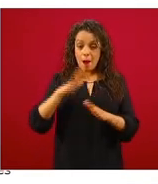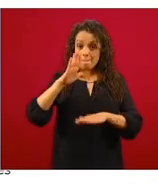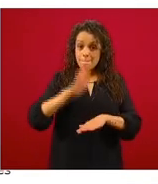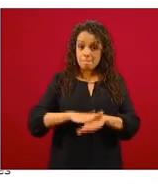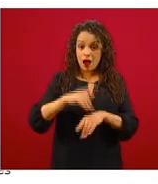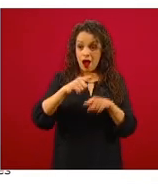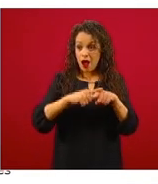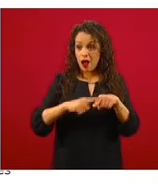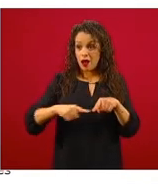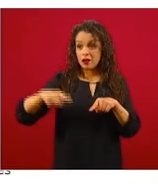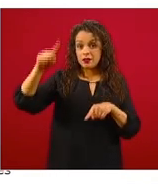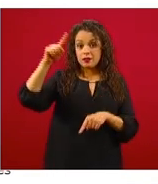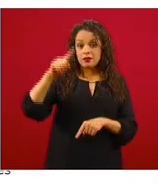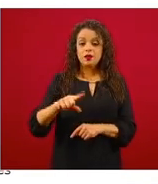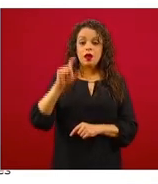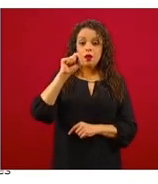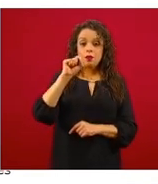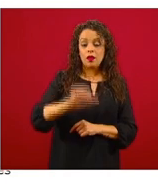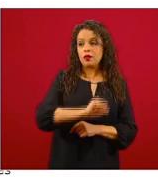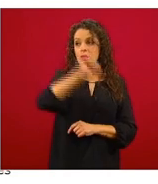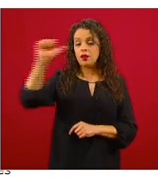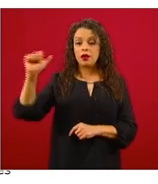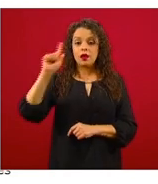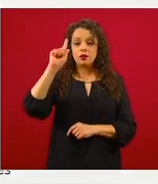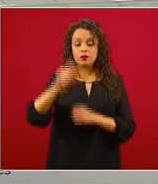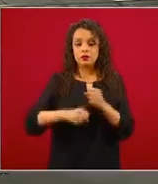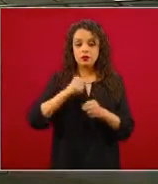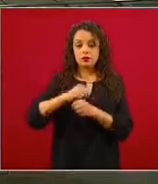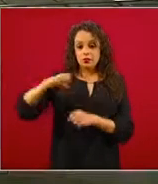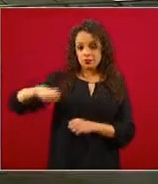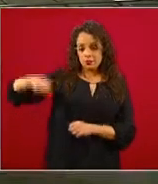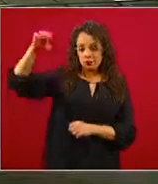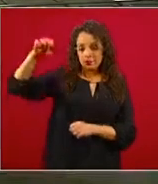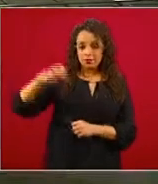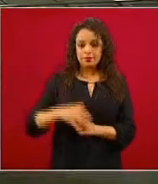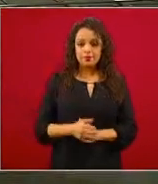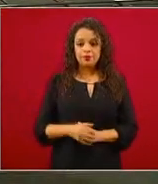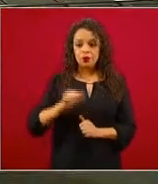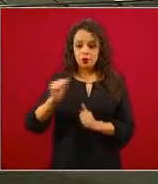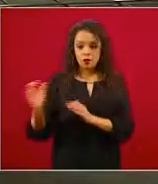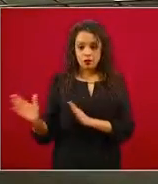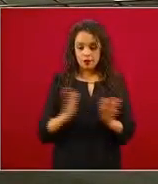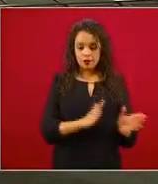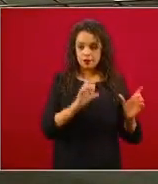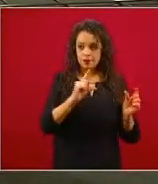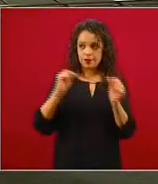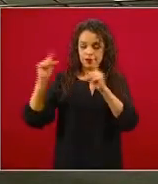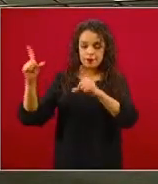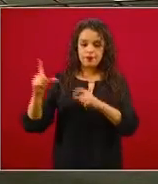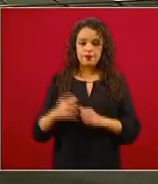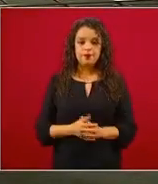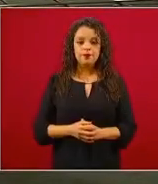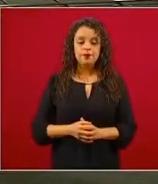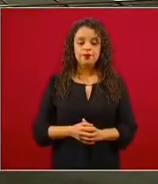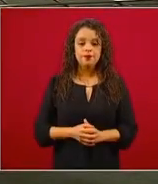times more from people who are 20 to 70 years old. Next, please.